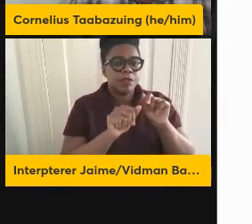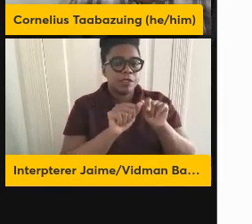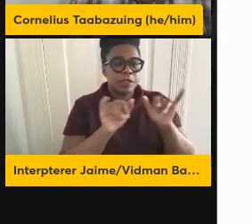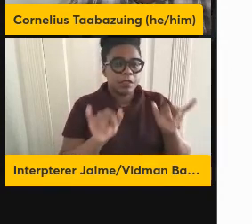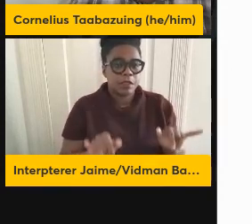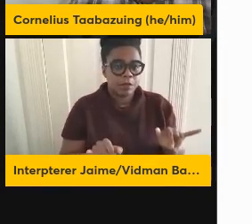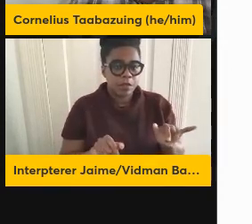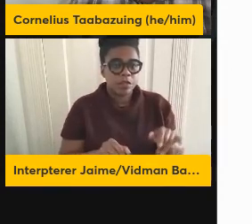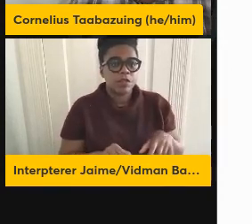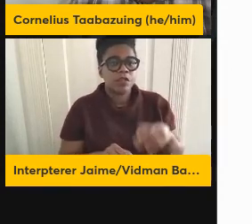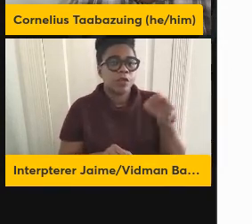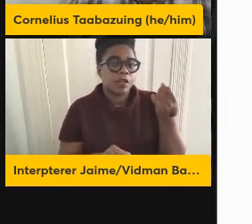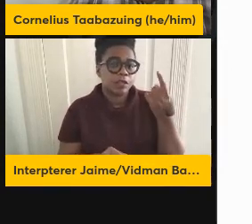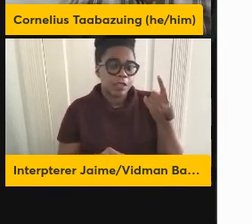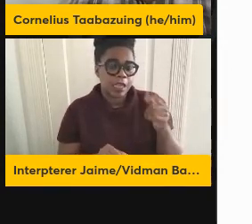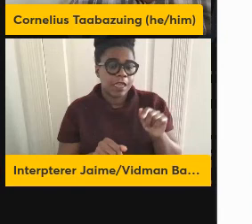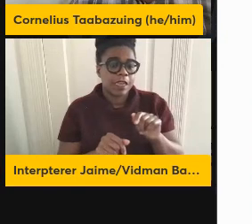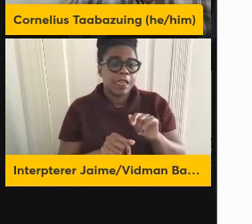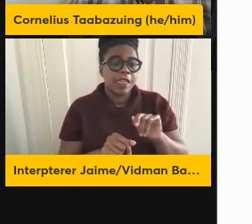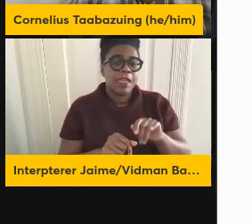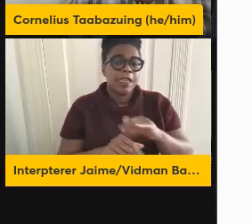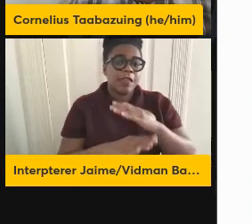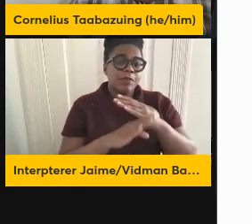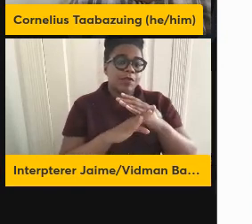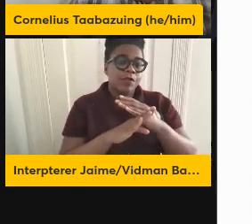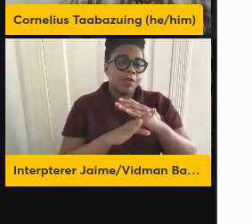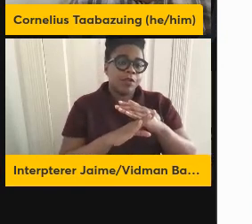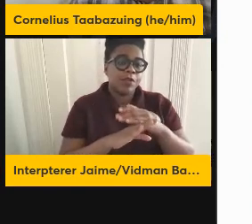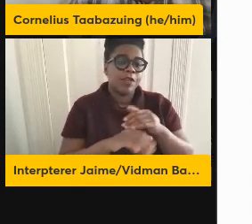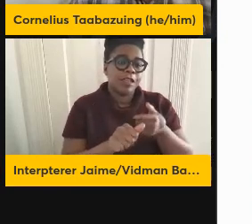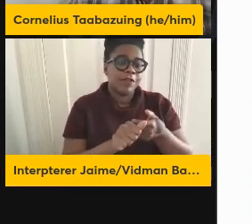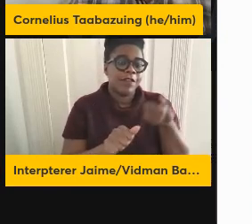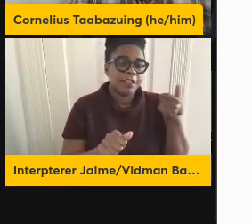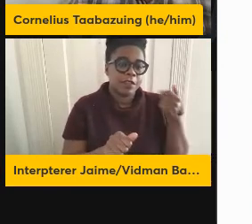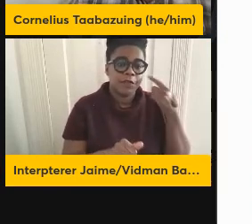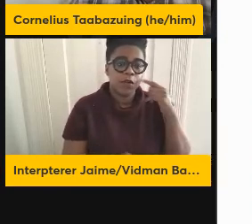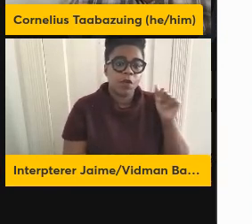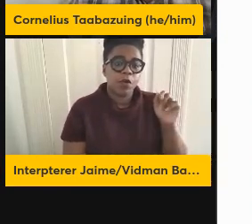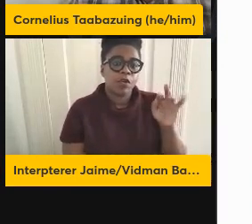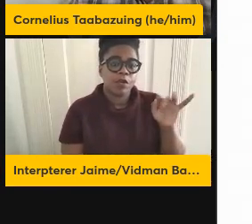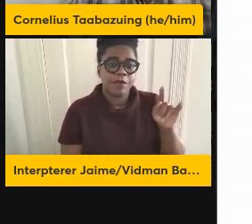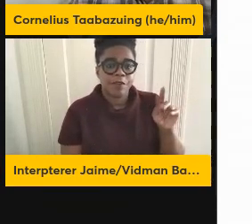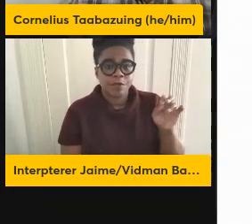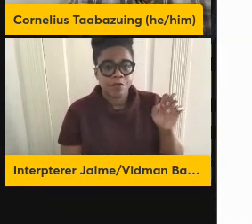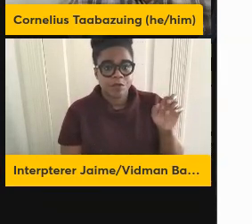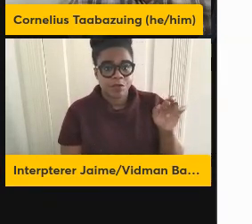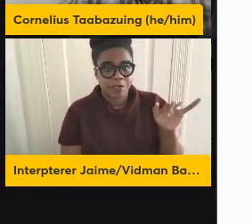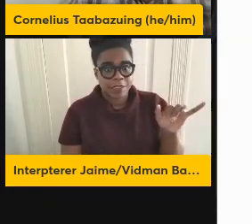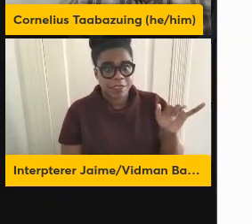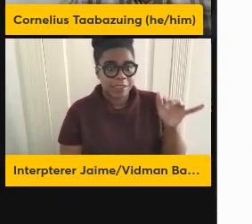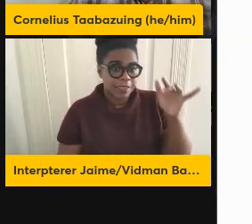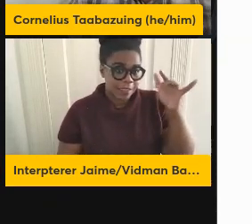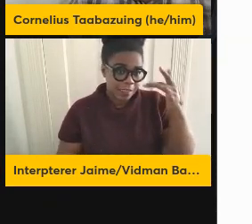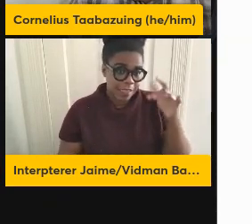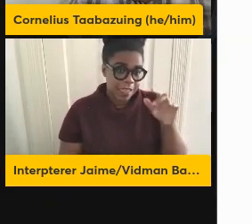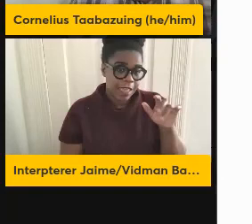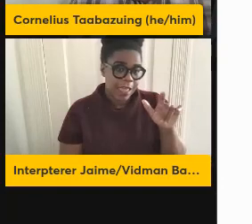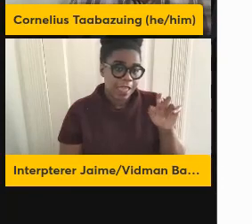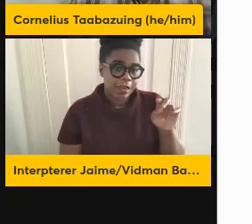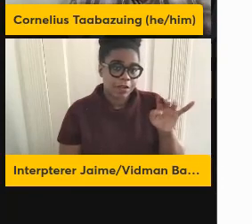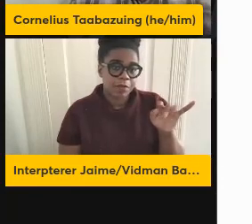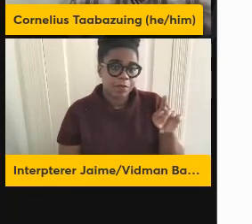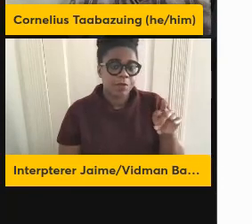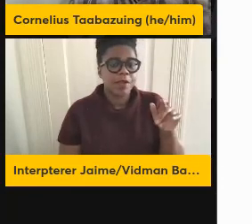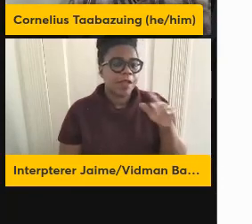understand immunoevasive viruses as well. And for autoinflammatory disease, there are mutations that are in NLRP1, germline mutations